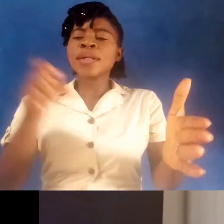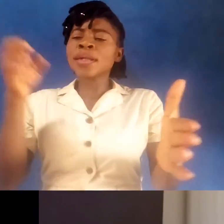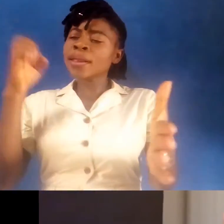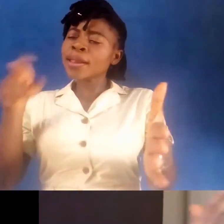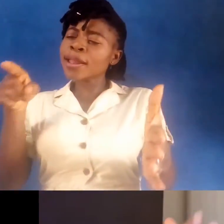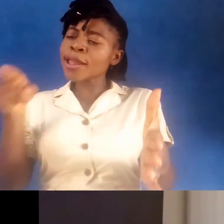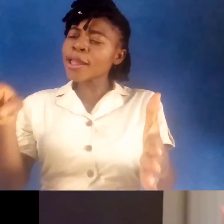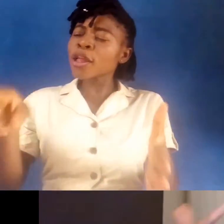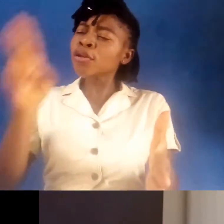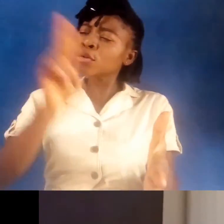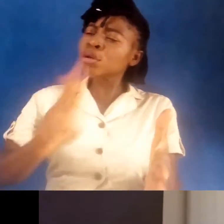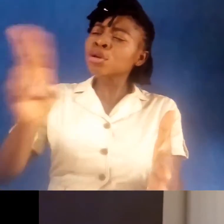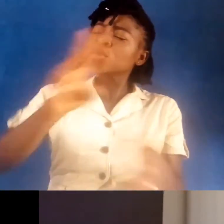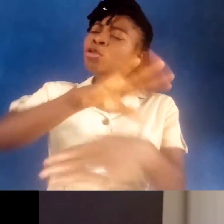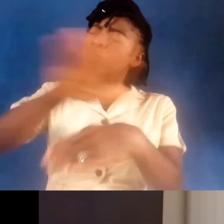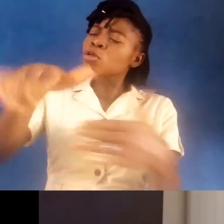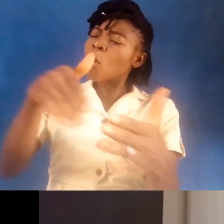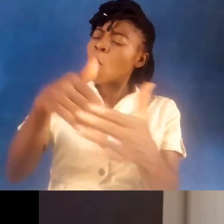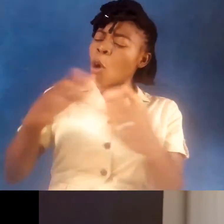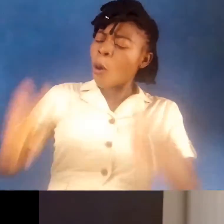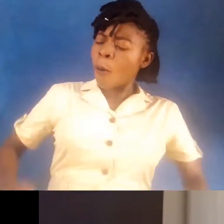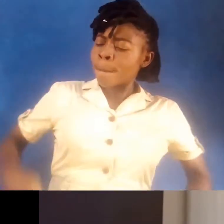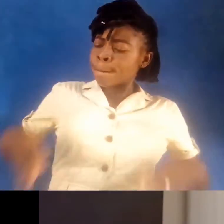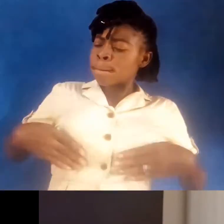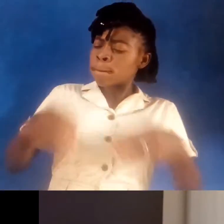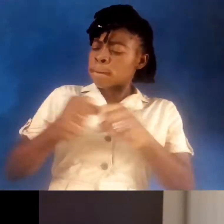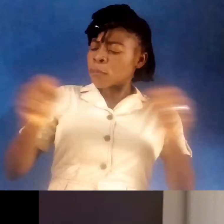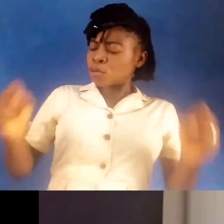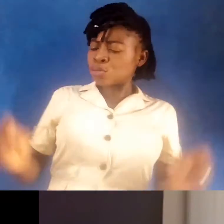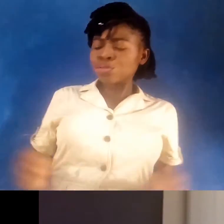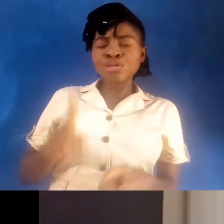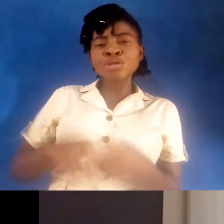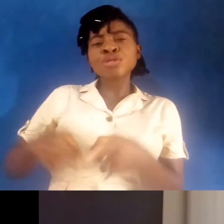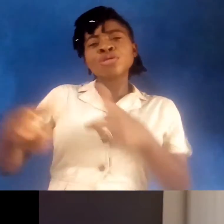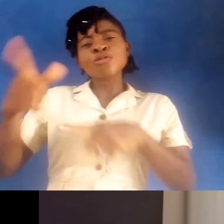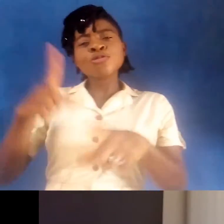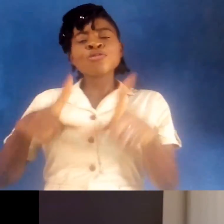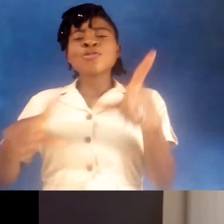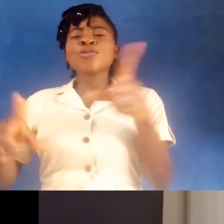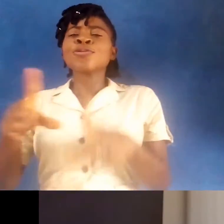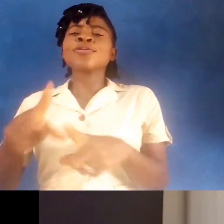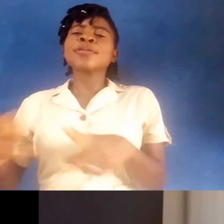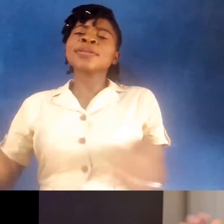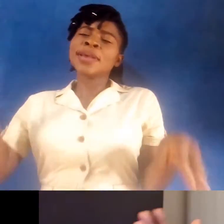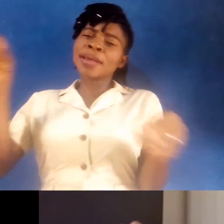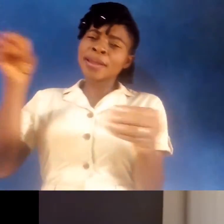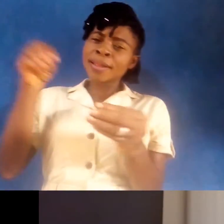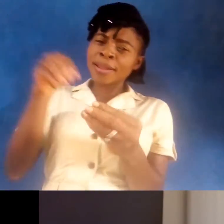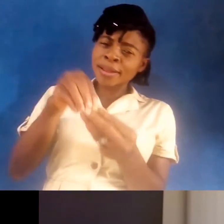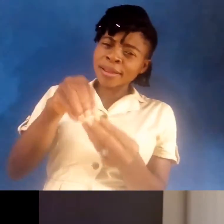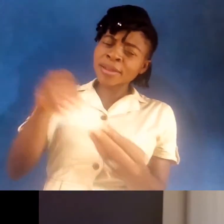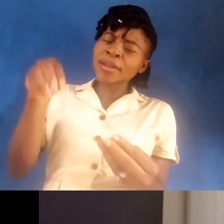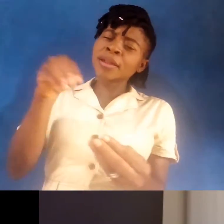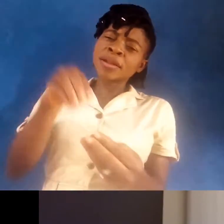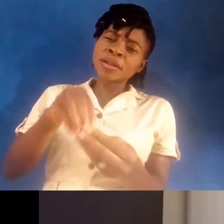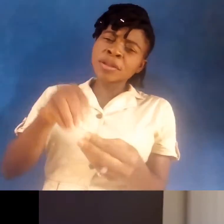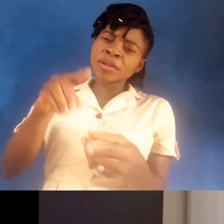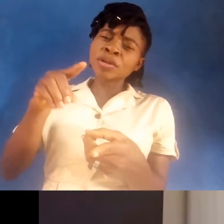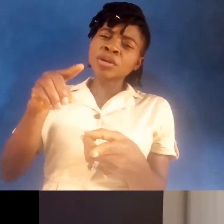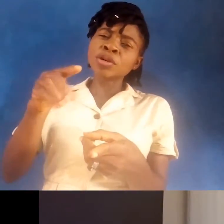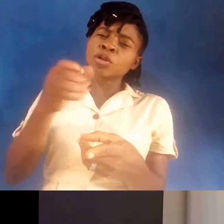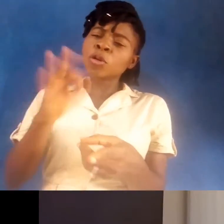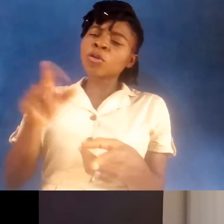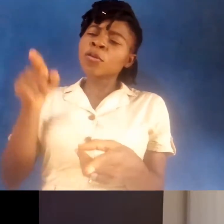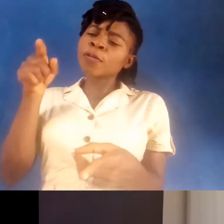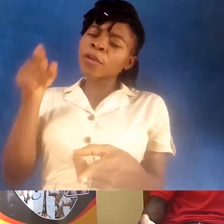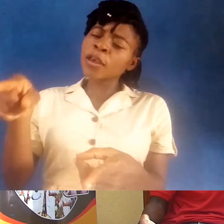his body system to sign, in addition to the fact that he also uses an elaborated